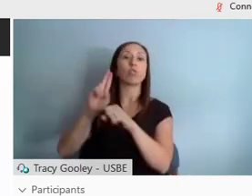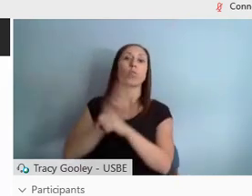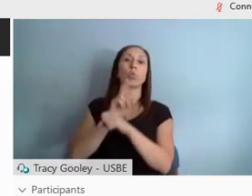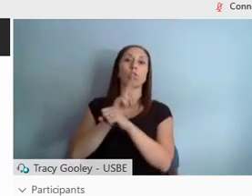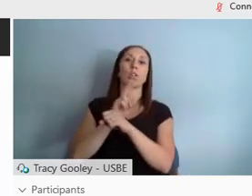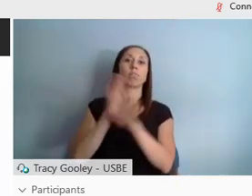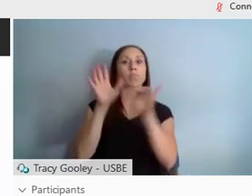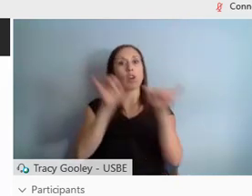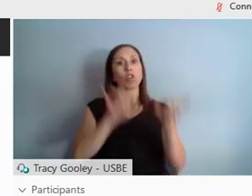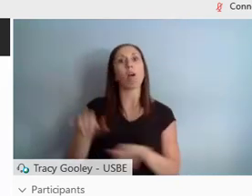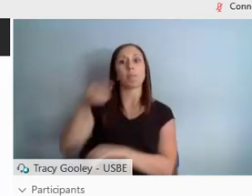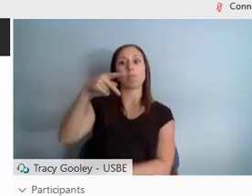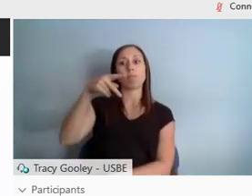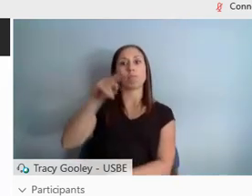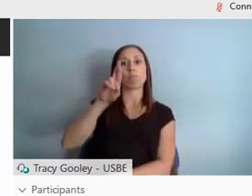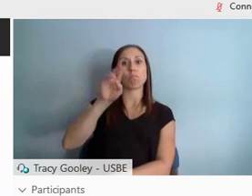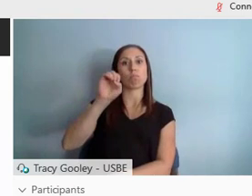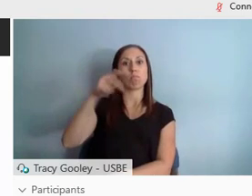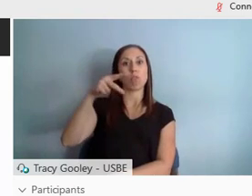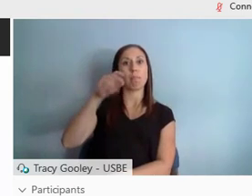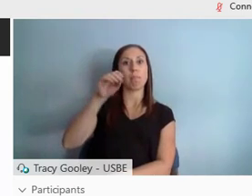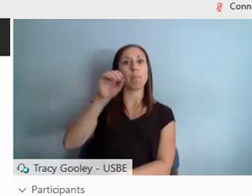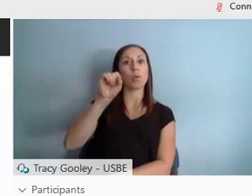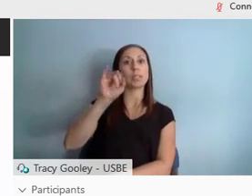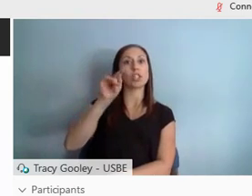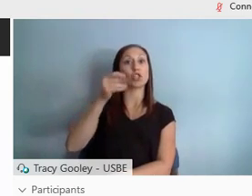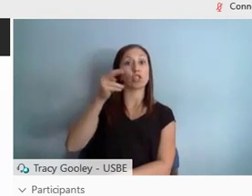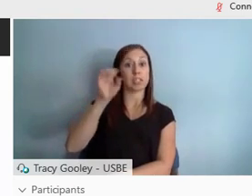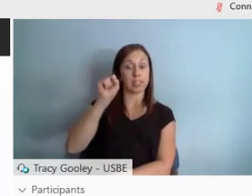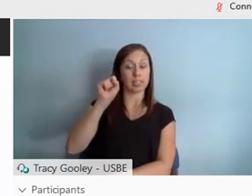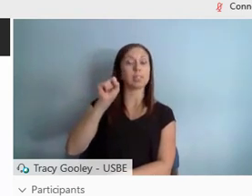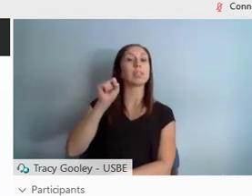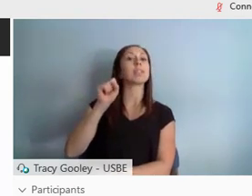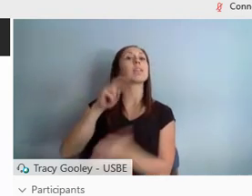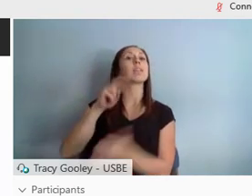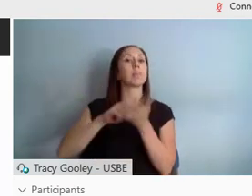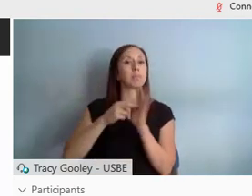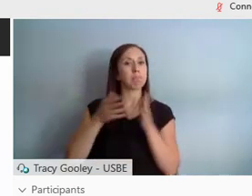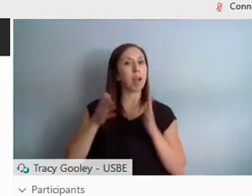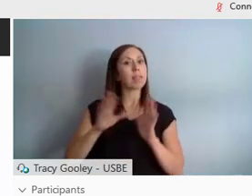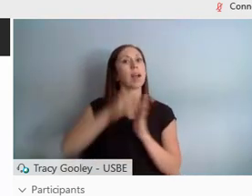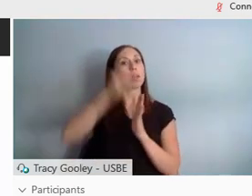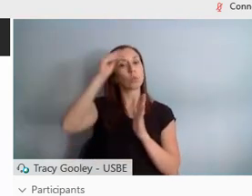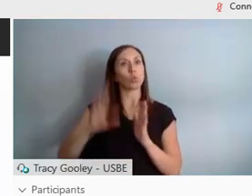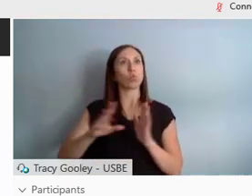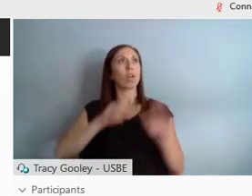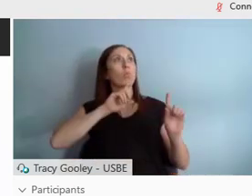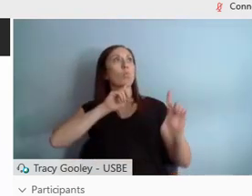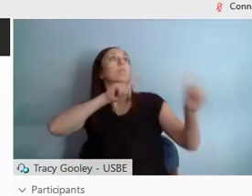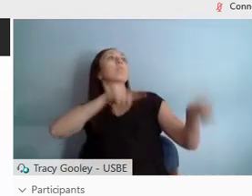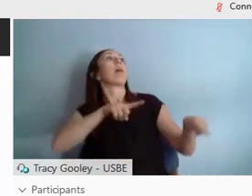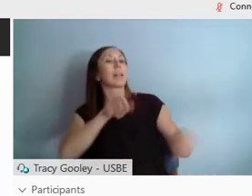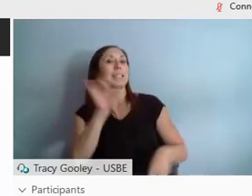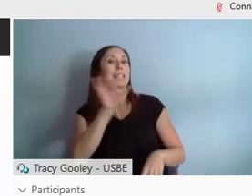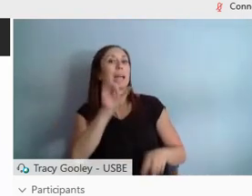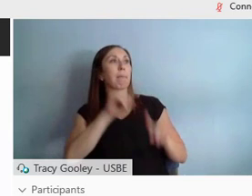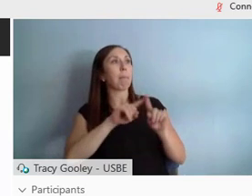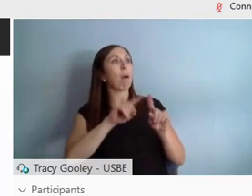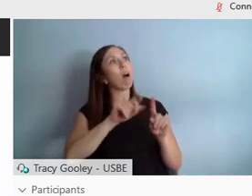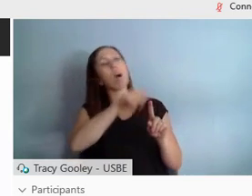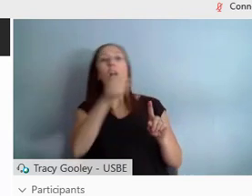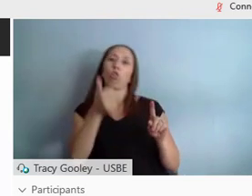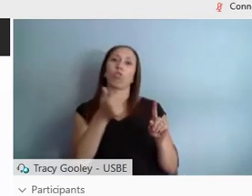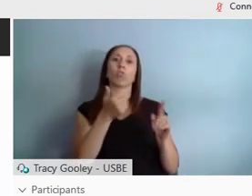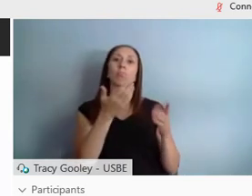common prepositions, but it allows the students to respond to the same prepositions just with a different set